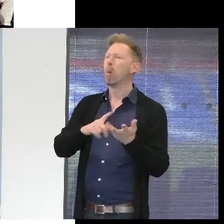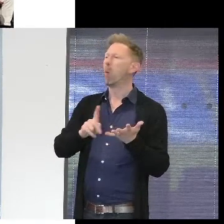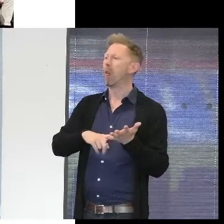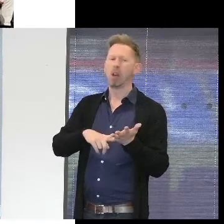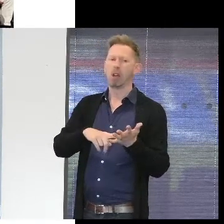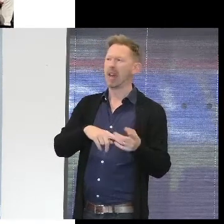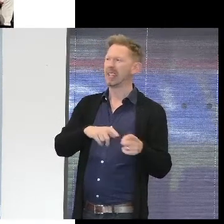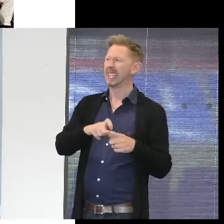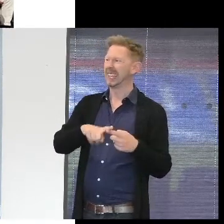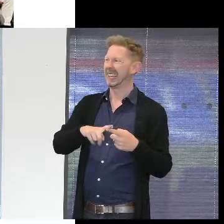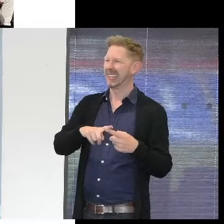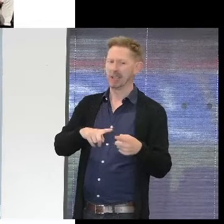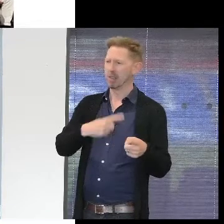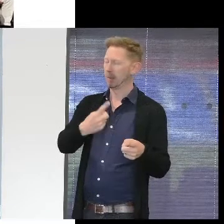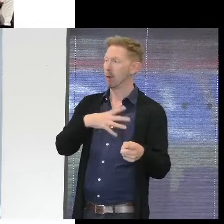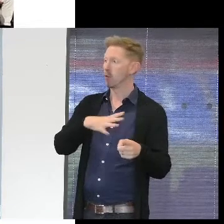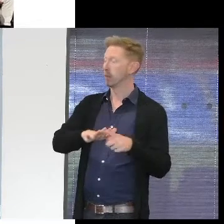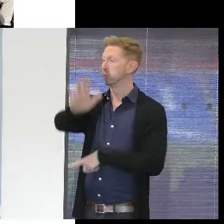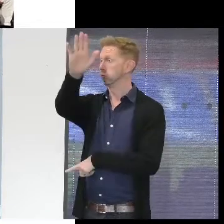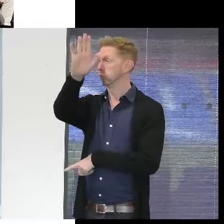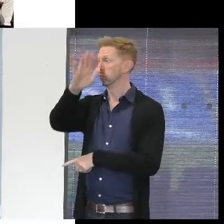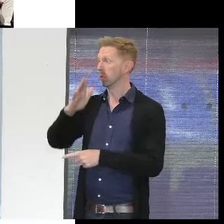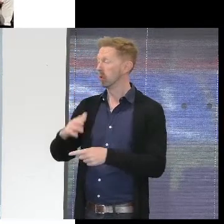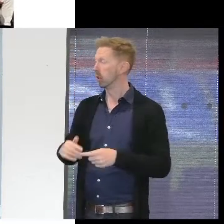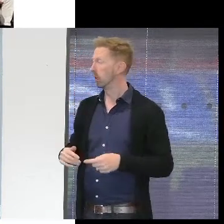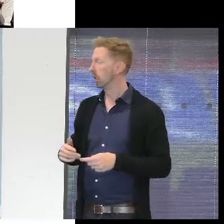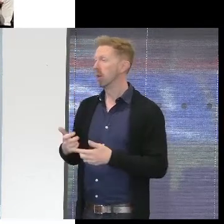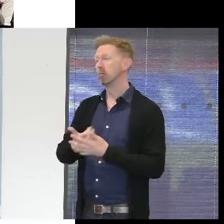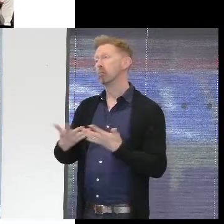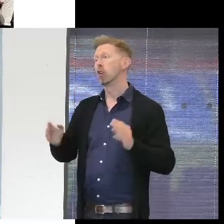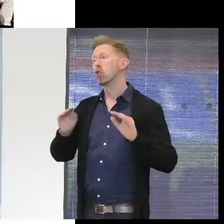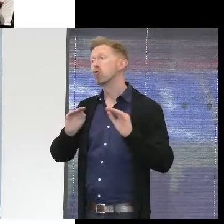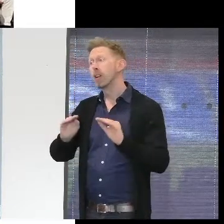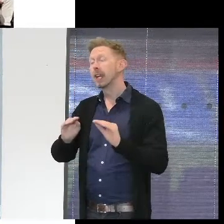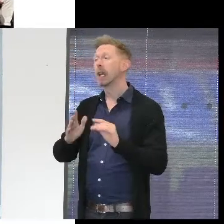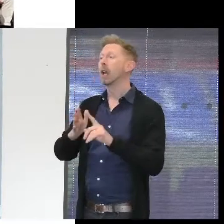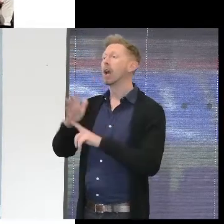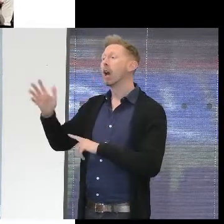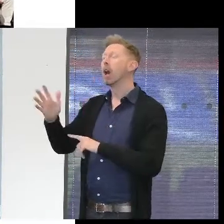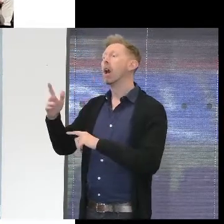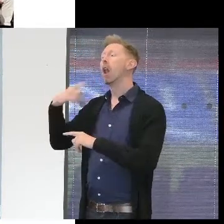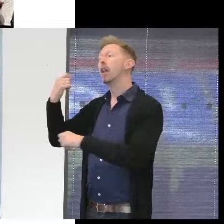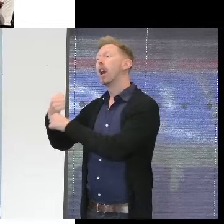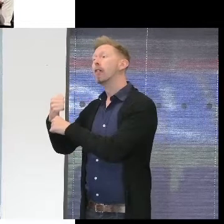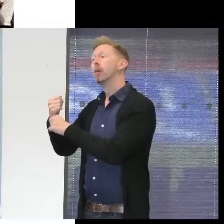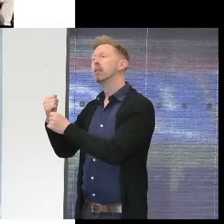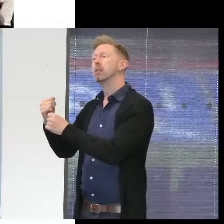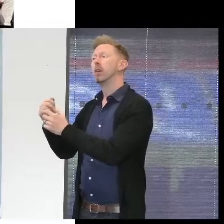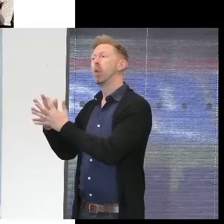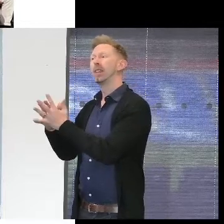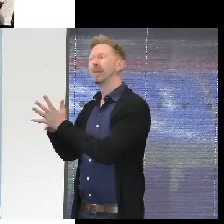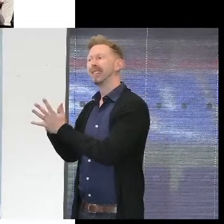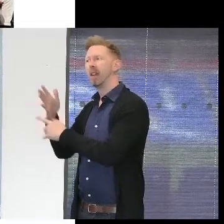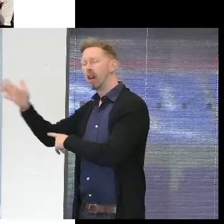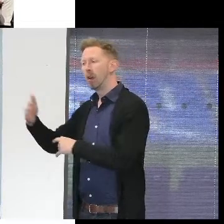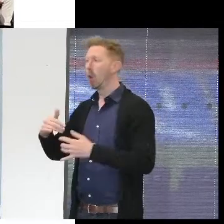had great successes out of this already. A load of training and trips to Westminster and the Senedd, and it was surprising, well, it shouldn't be